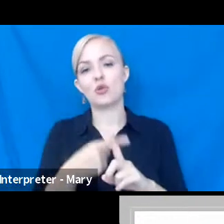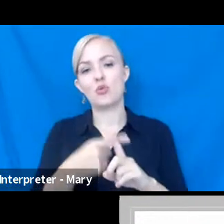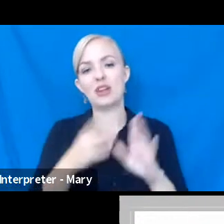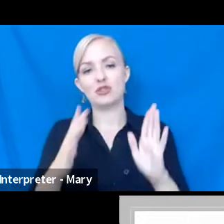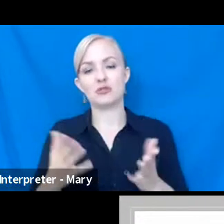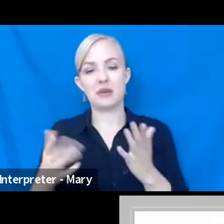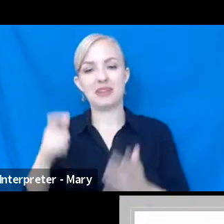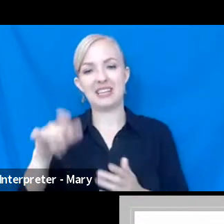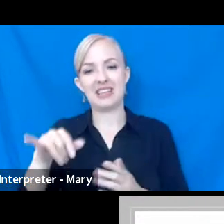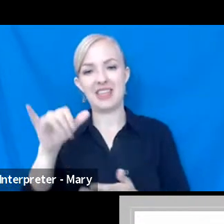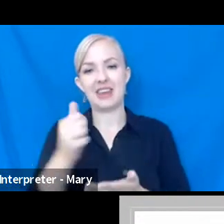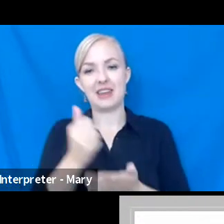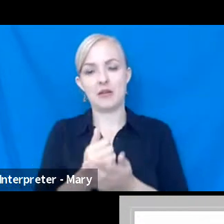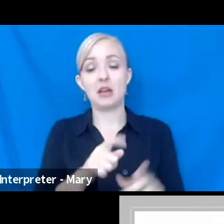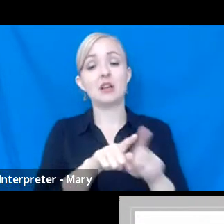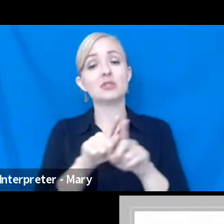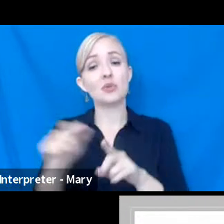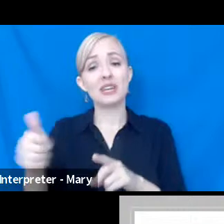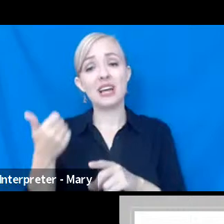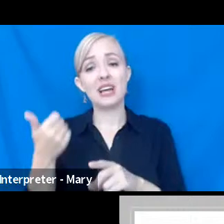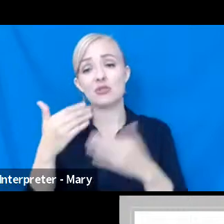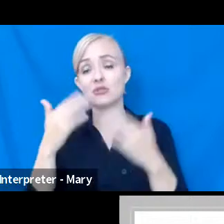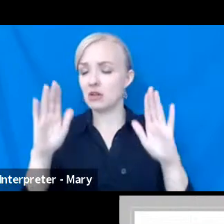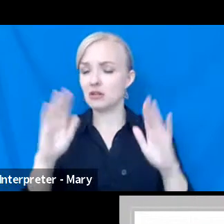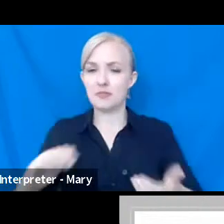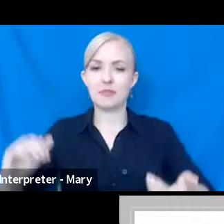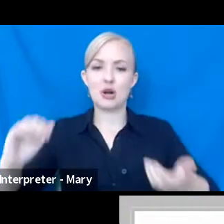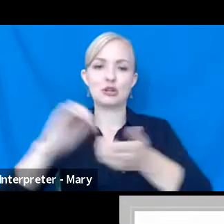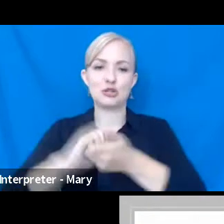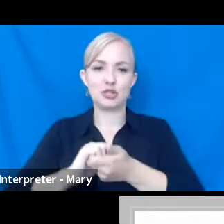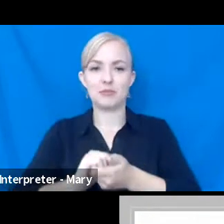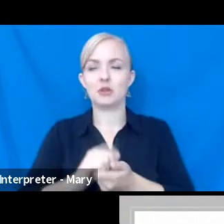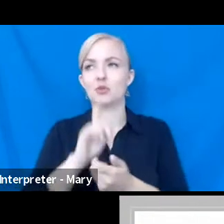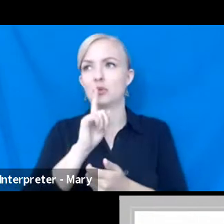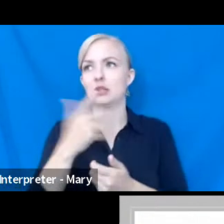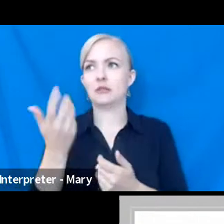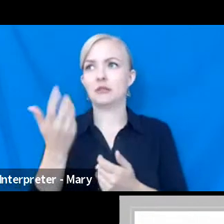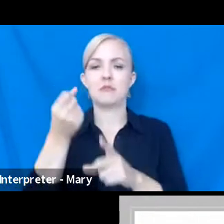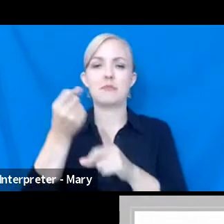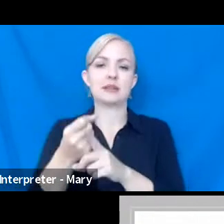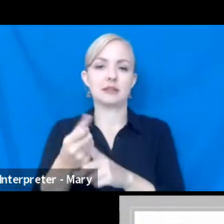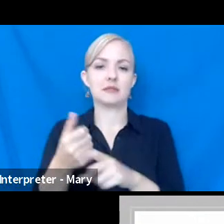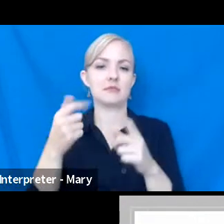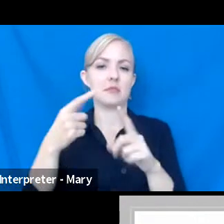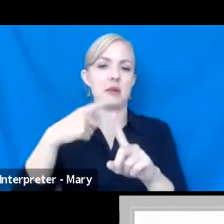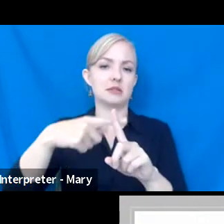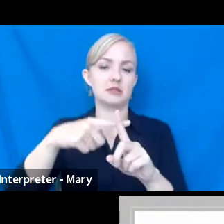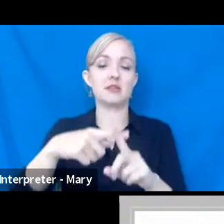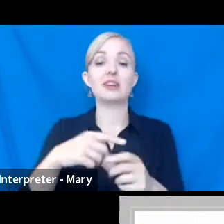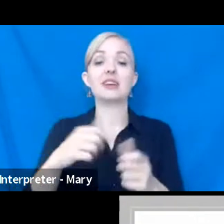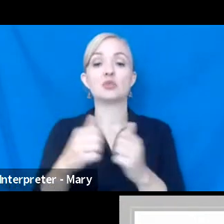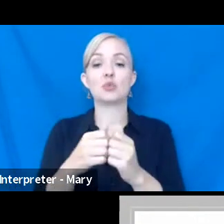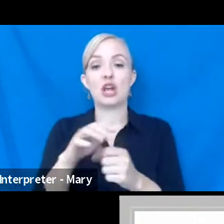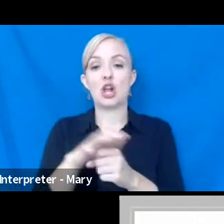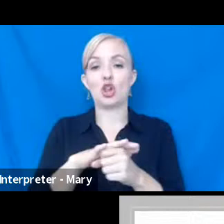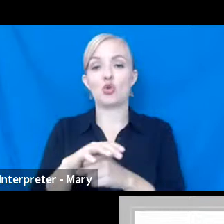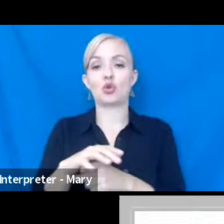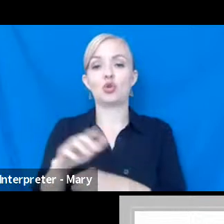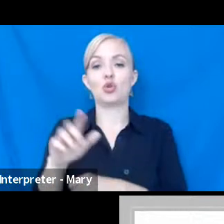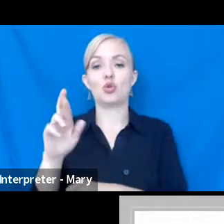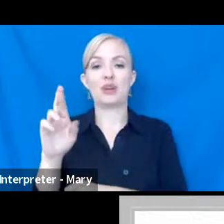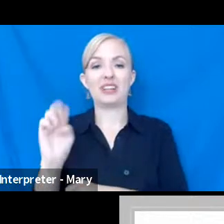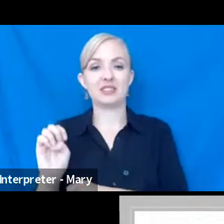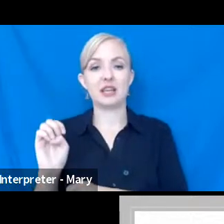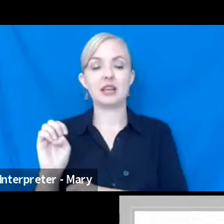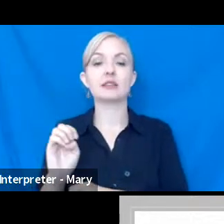assistance. Another great partnership that has really made a big difference is actually with a local real estate brokerage here in